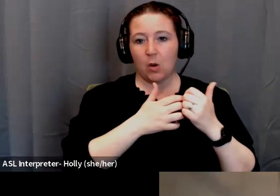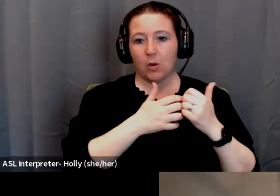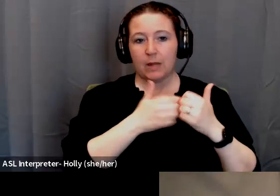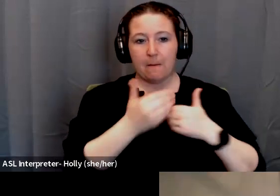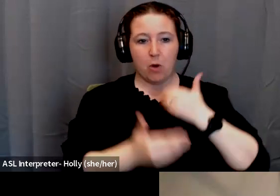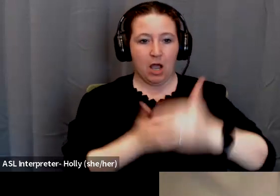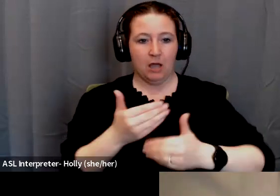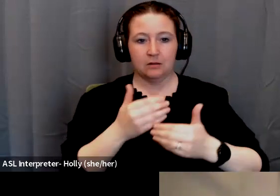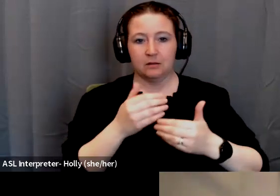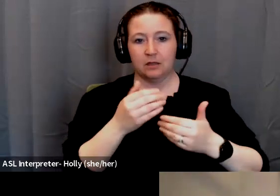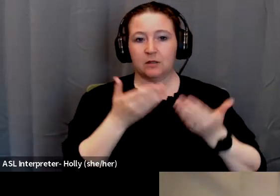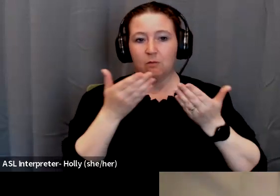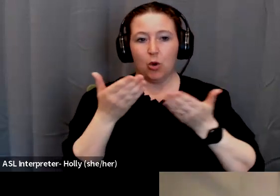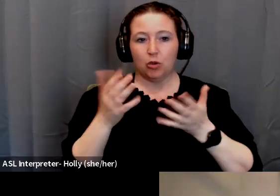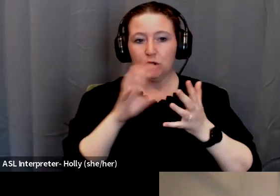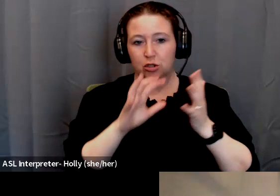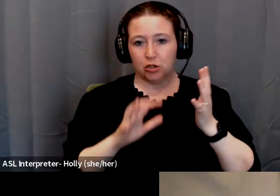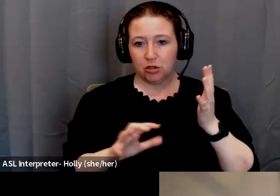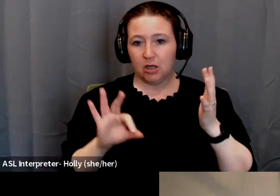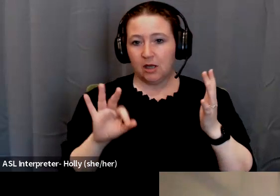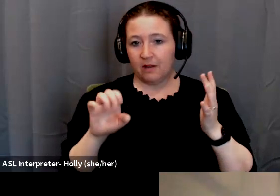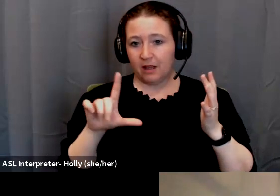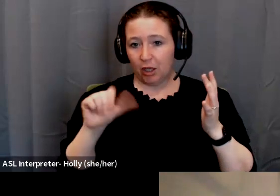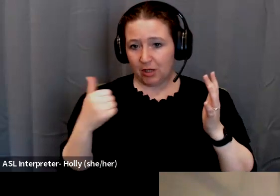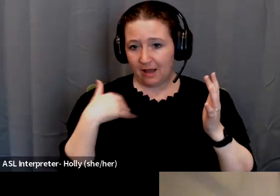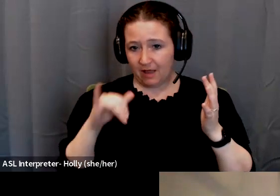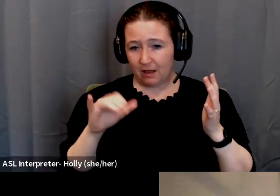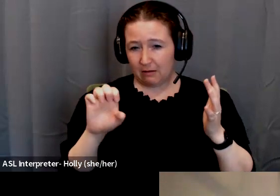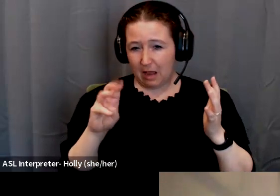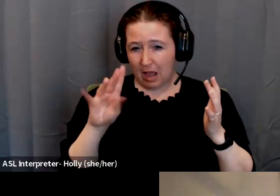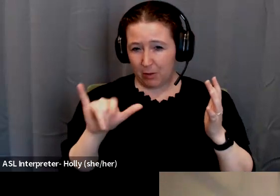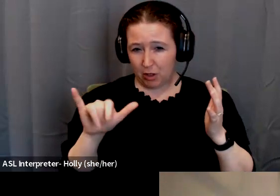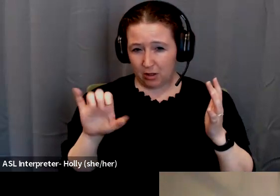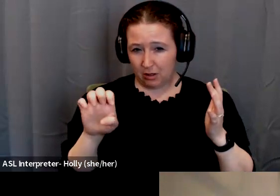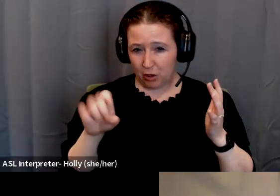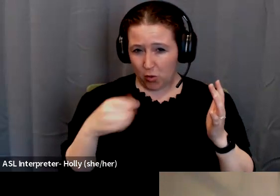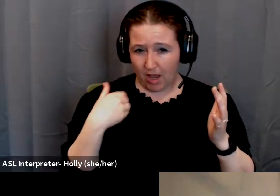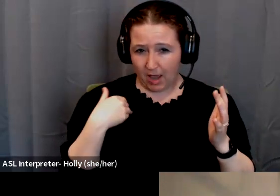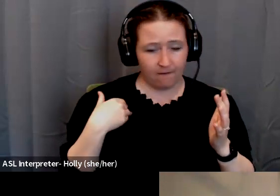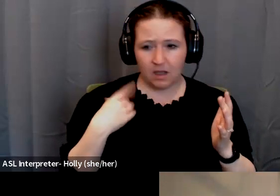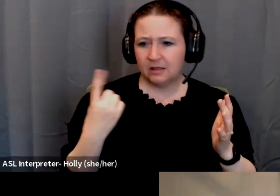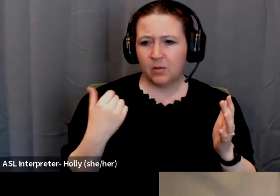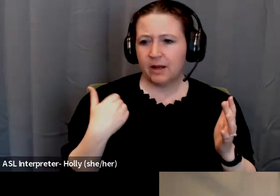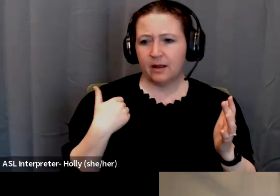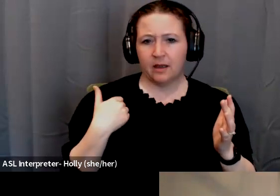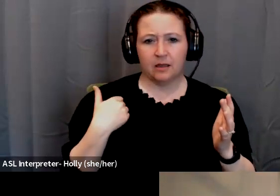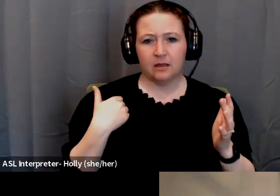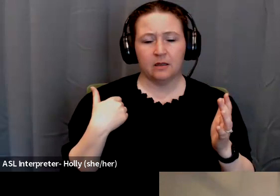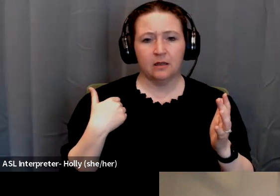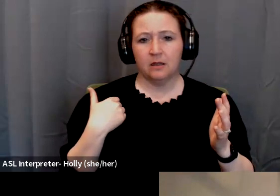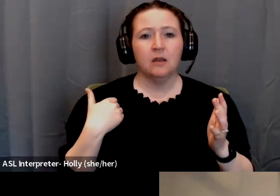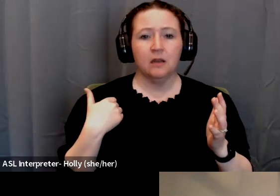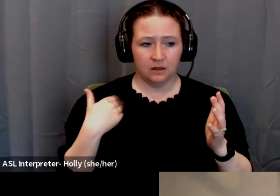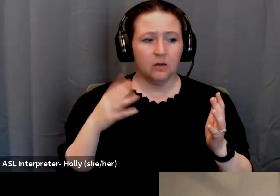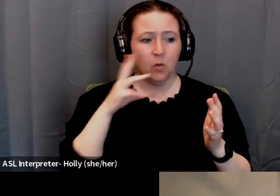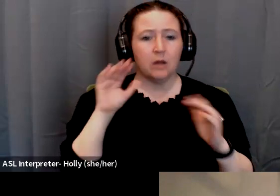that document, and I don't know, Emily, if you have that. No, somebody had it, and we'll